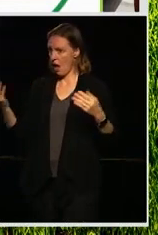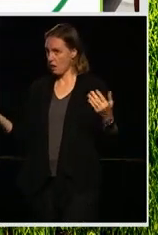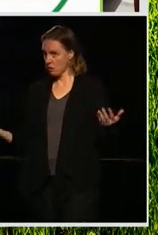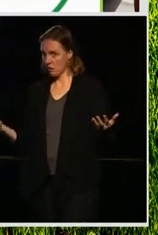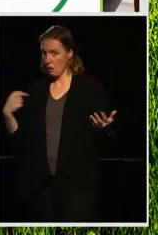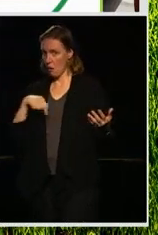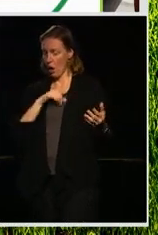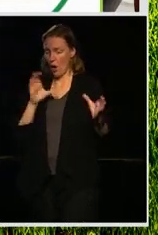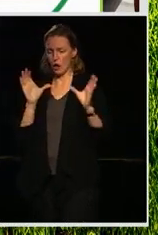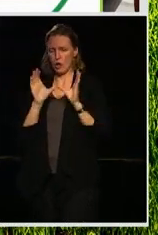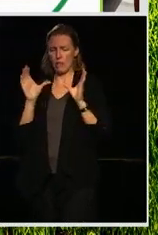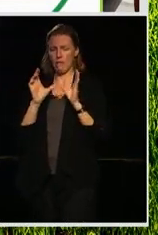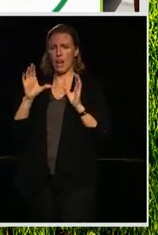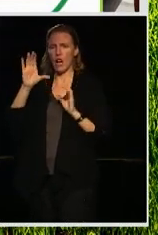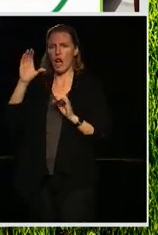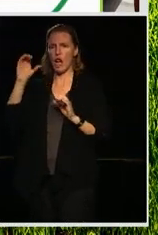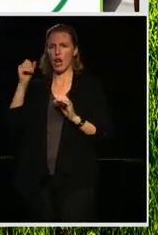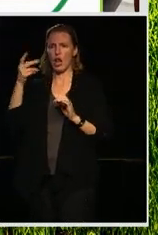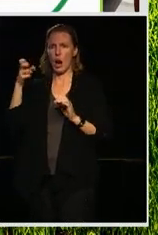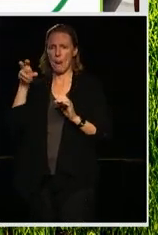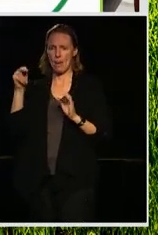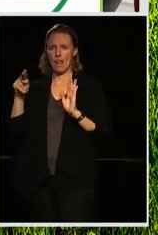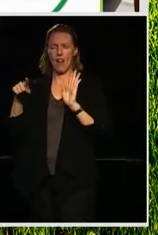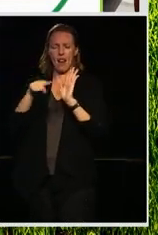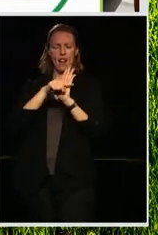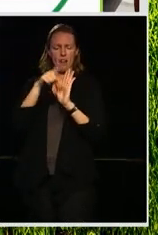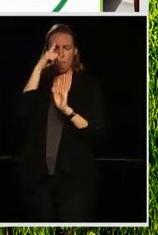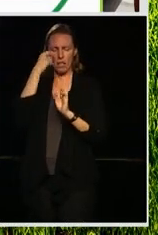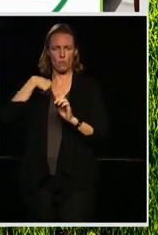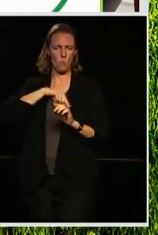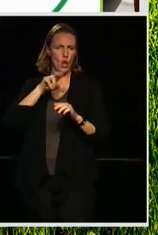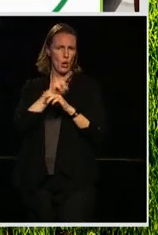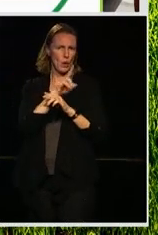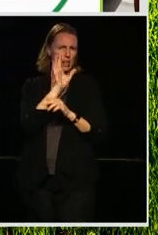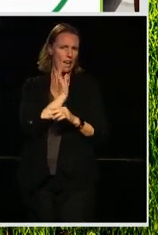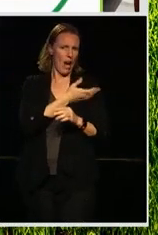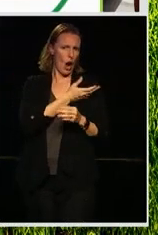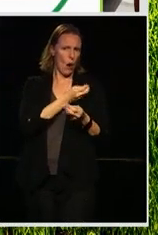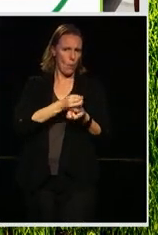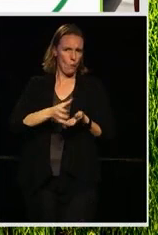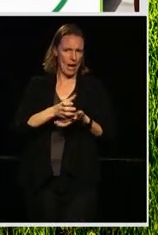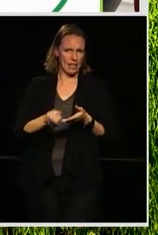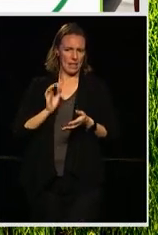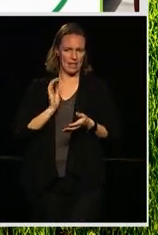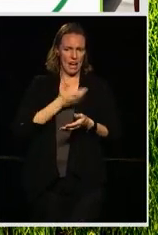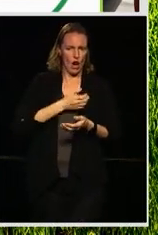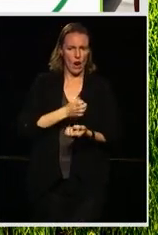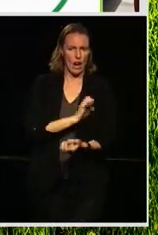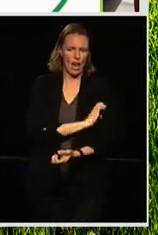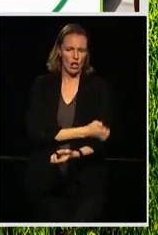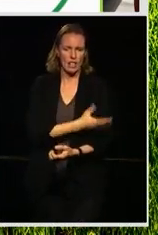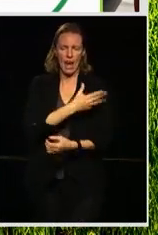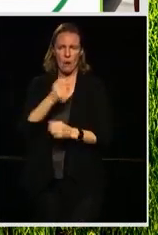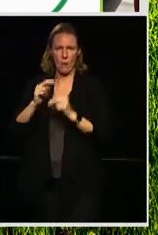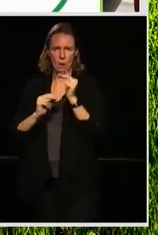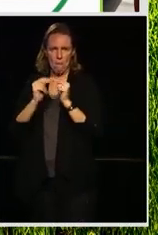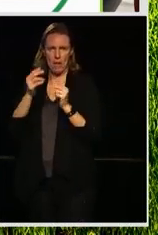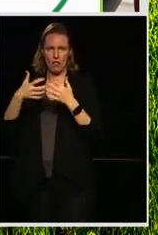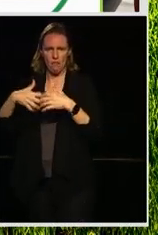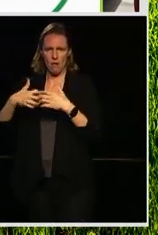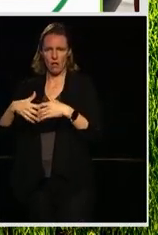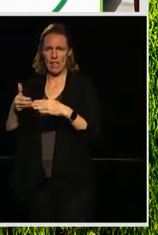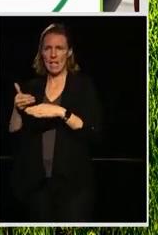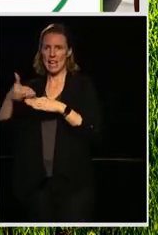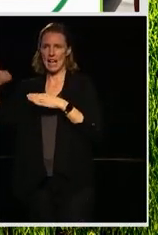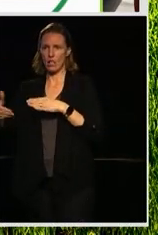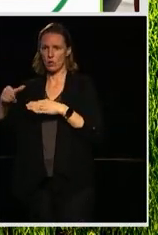are certified carbon negative because we use our waste as our energy, and we built the factory next to Kentucky